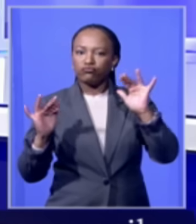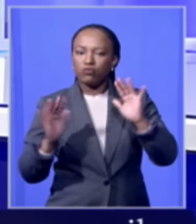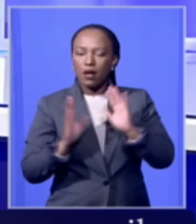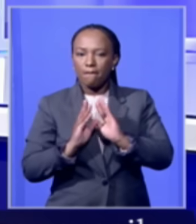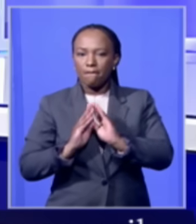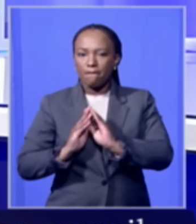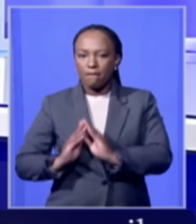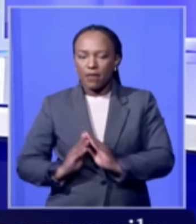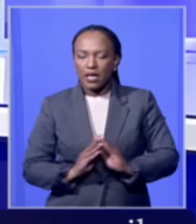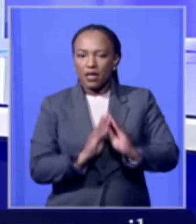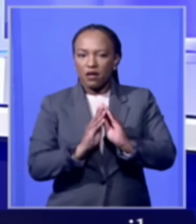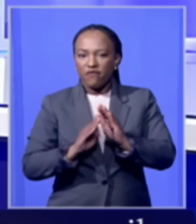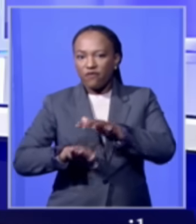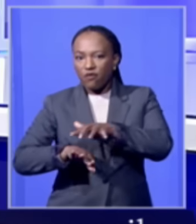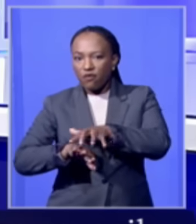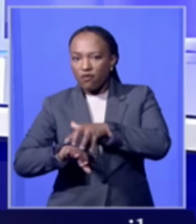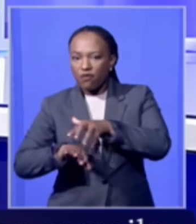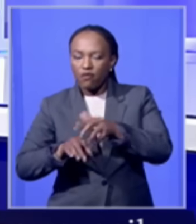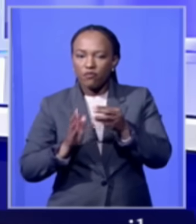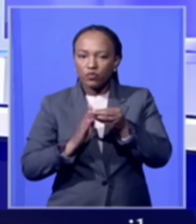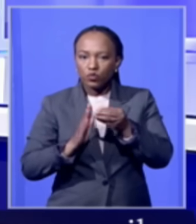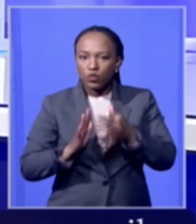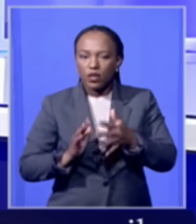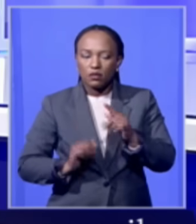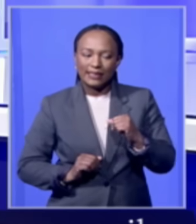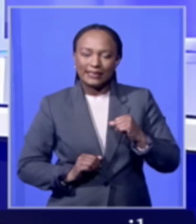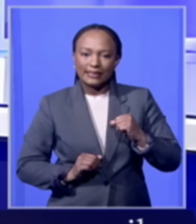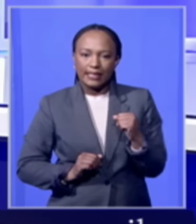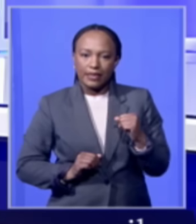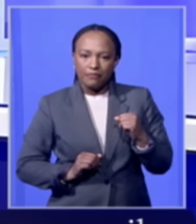batšeakarolo go akaretša le baithuti ba ka Stellenbosch.